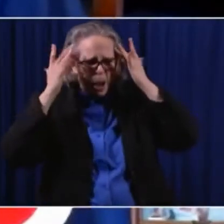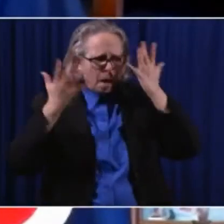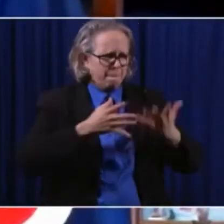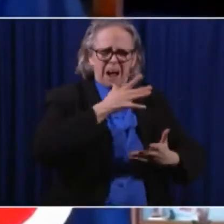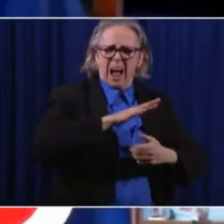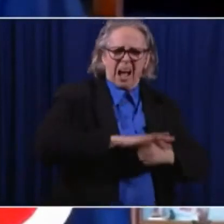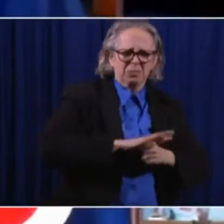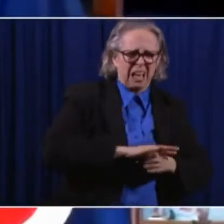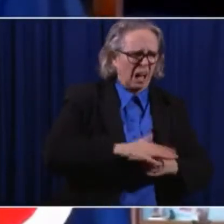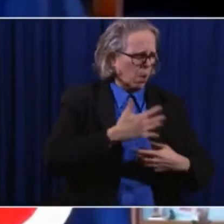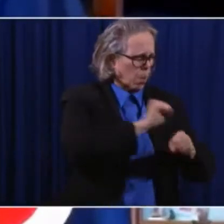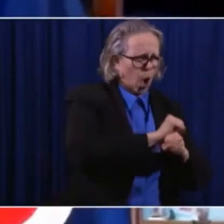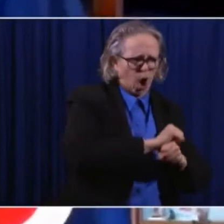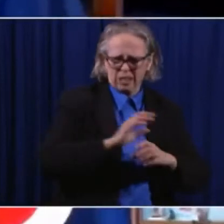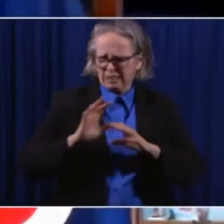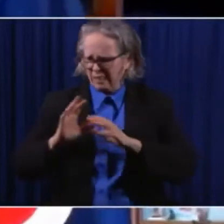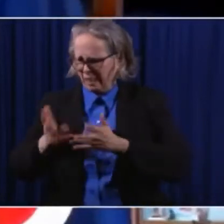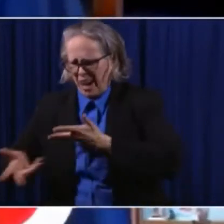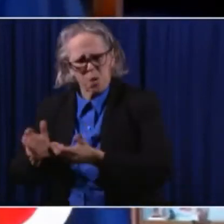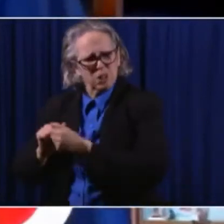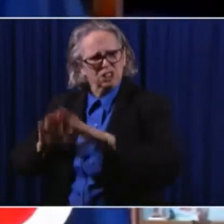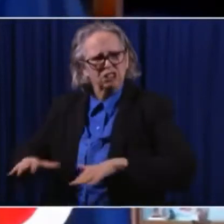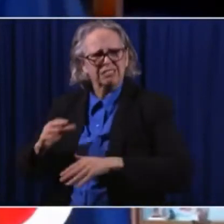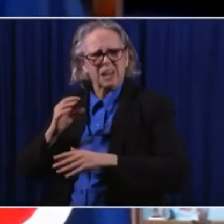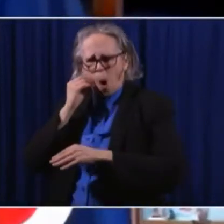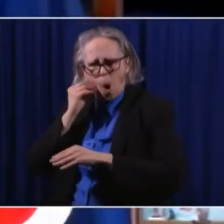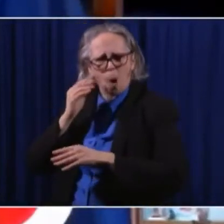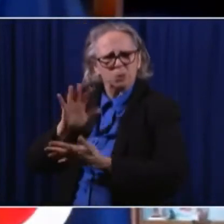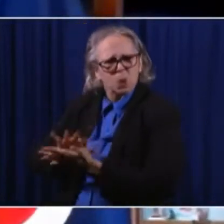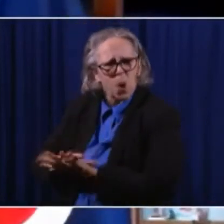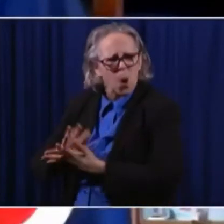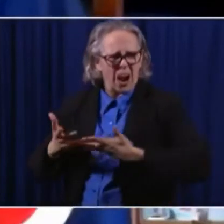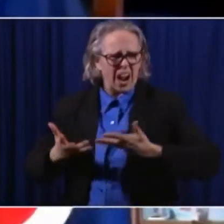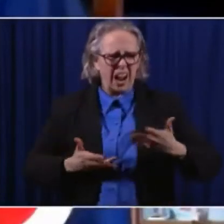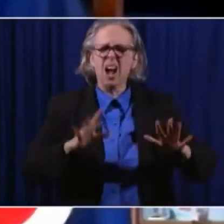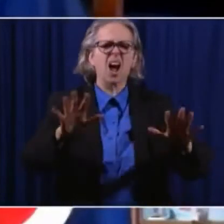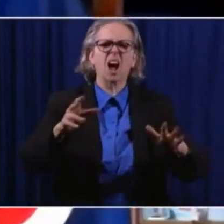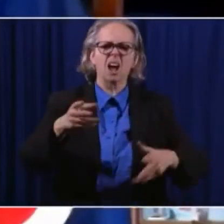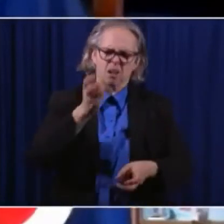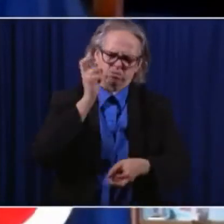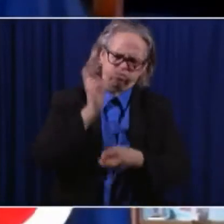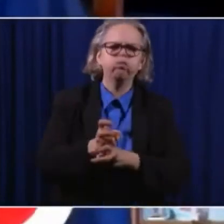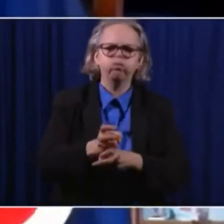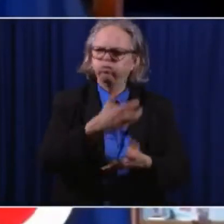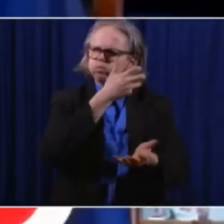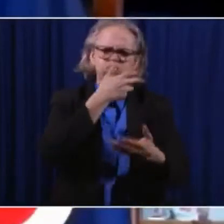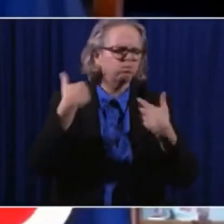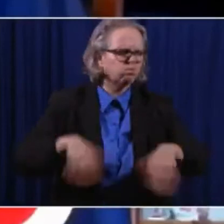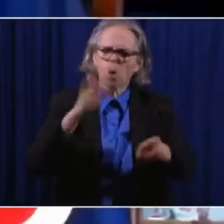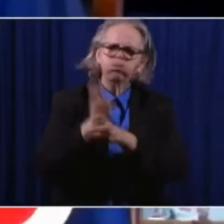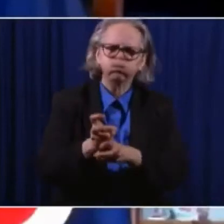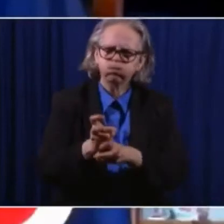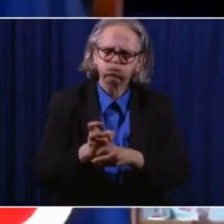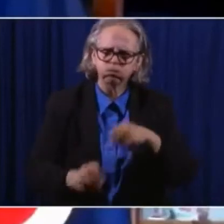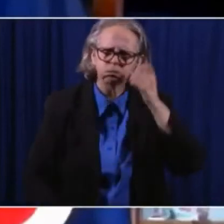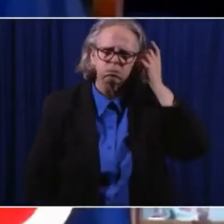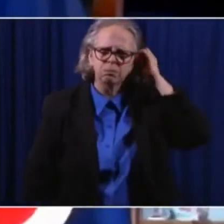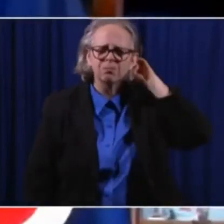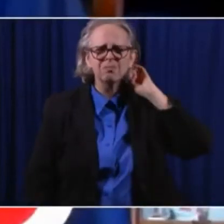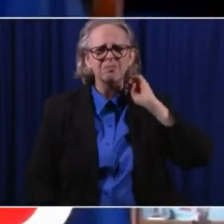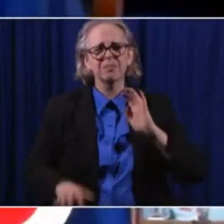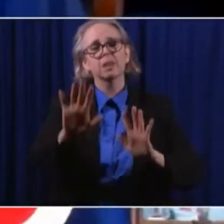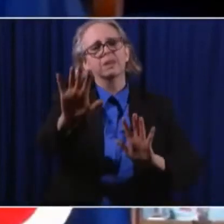to work from home. I know it has been hard, and it is hard, but we need to get the spread of this virus under control, and we can